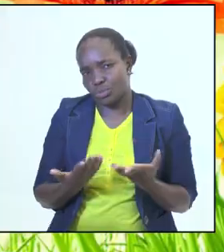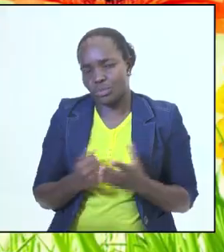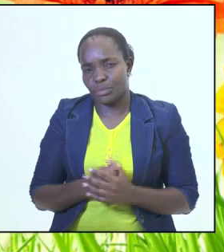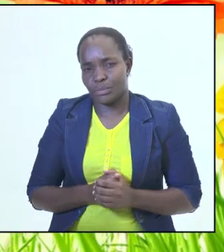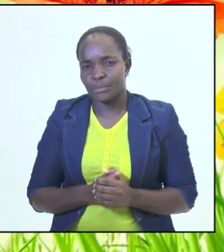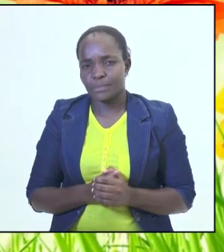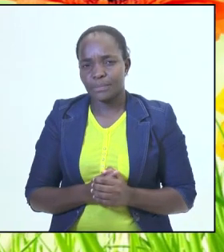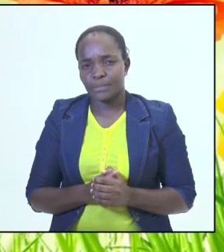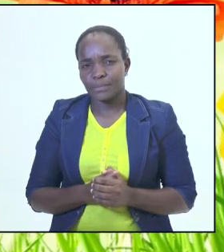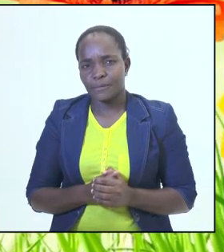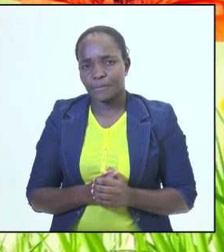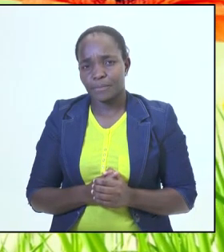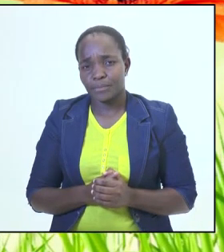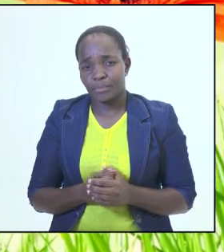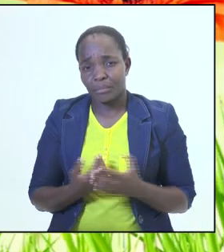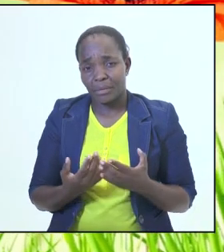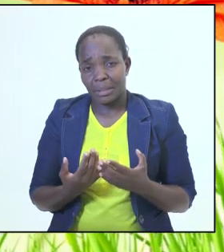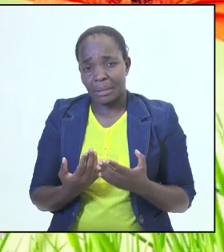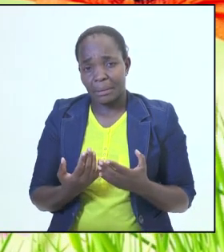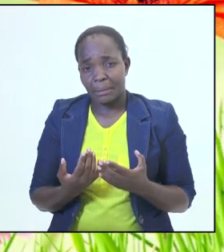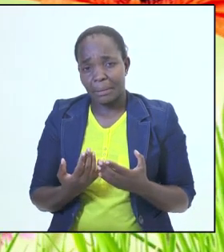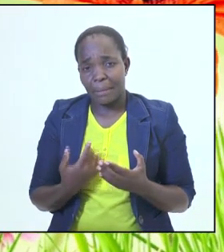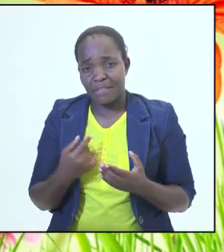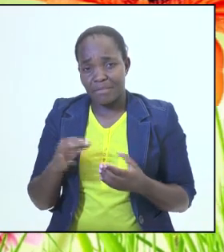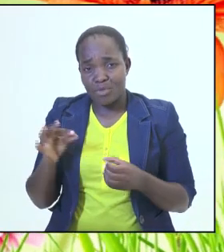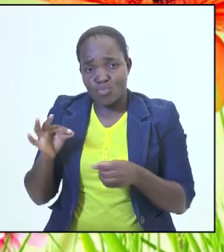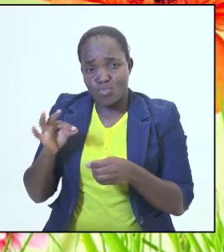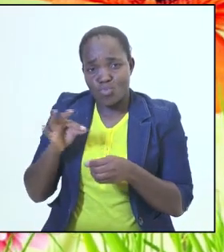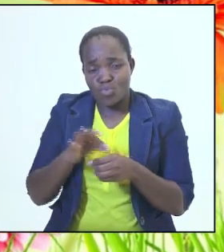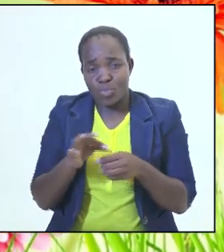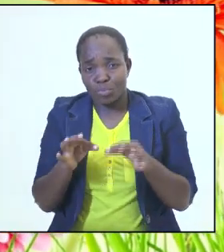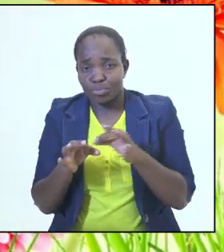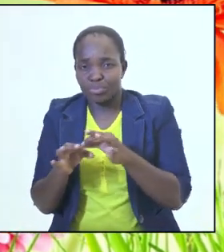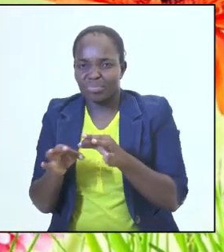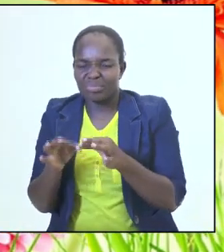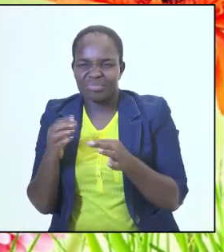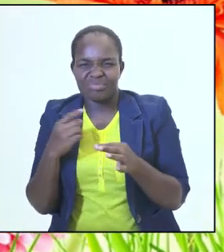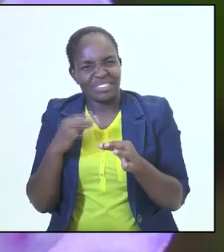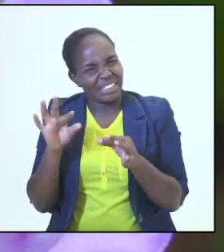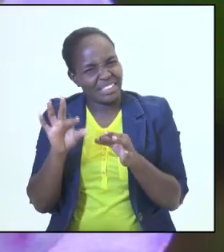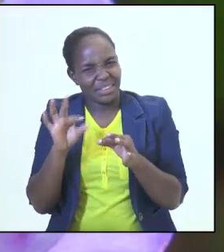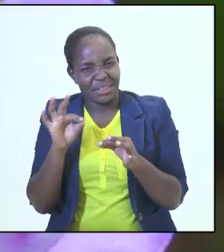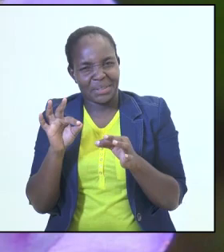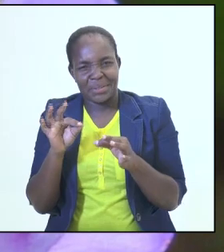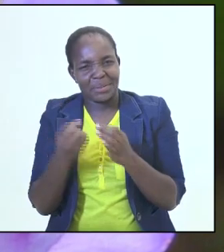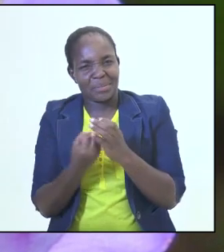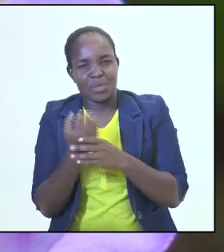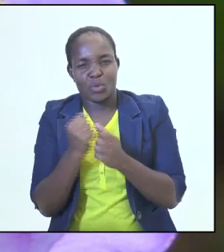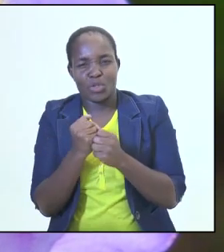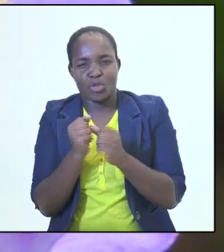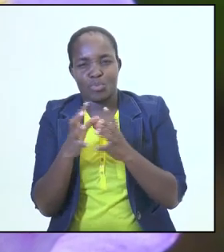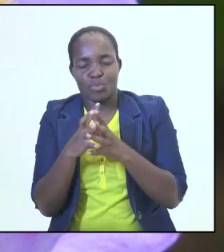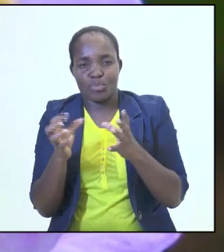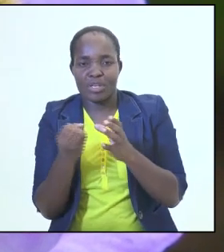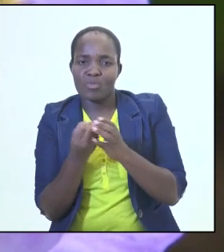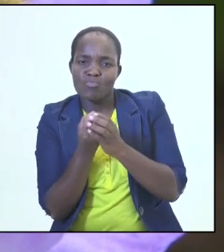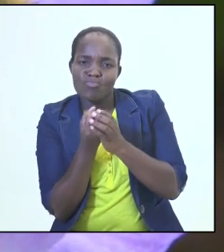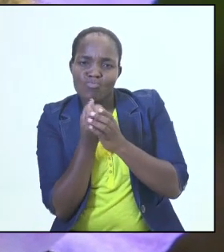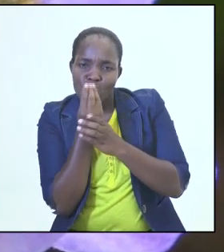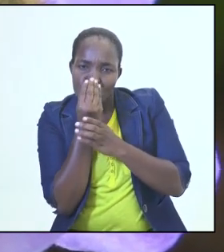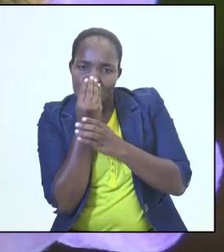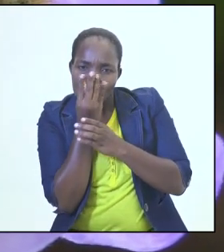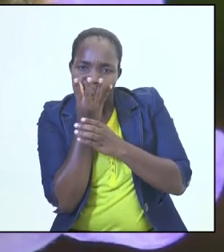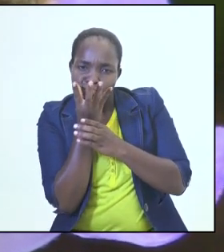pollination. If I'm a big insect, I will be looking at plants with big flowers. If I'm a tiny little